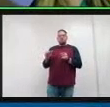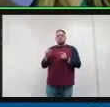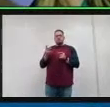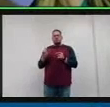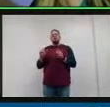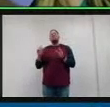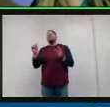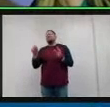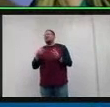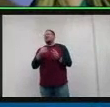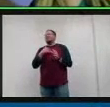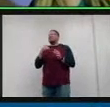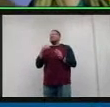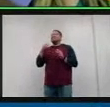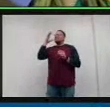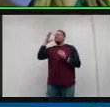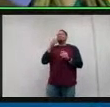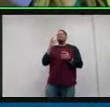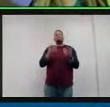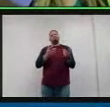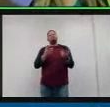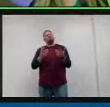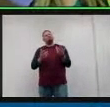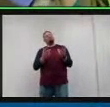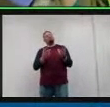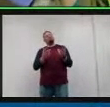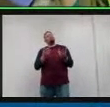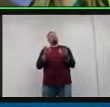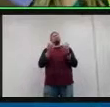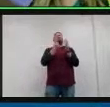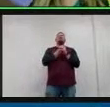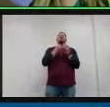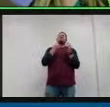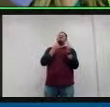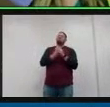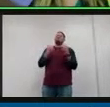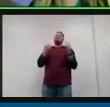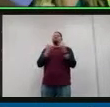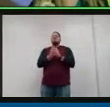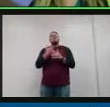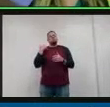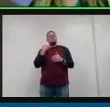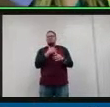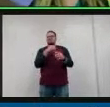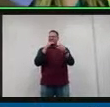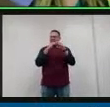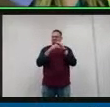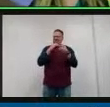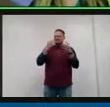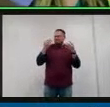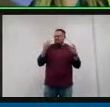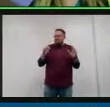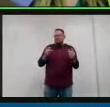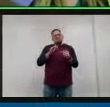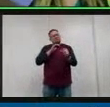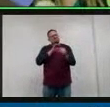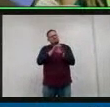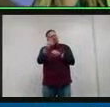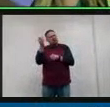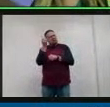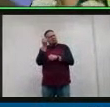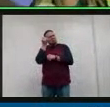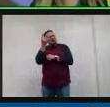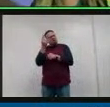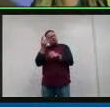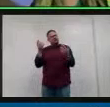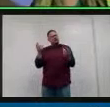Yeah, I guess I'm struggling now that we've had this conversation to fully understand what maybe we